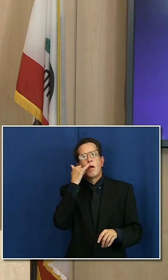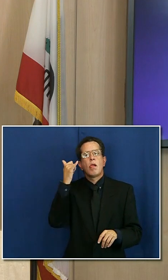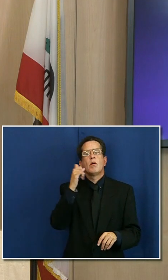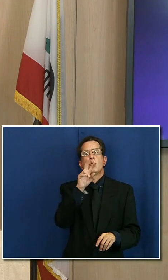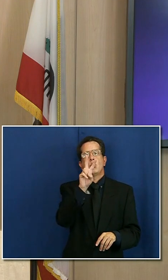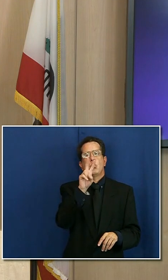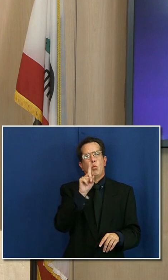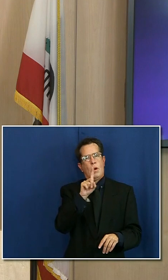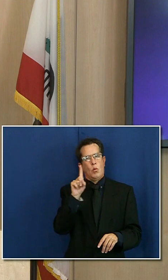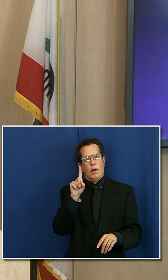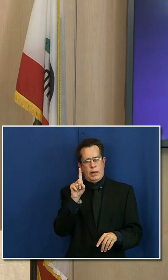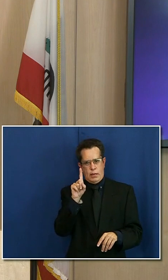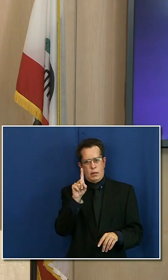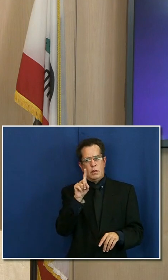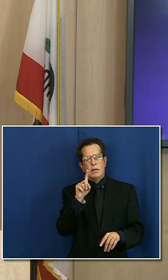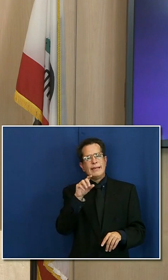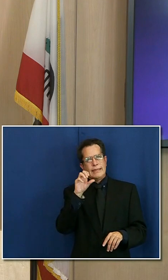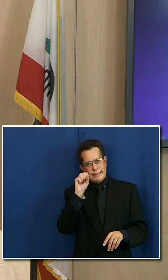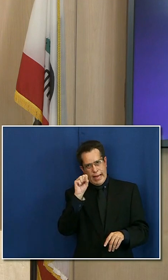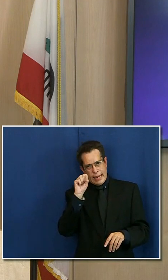211 website, which is